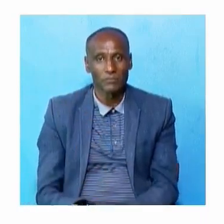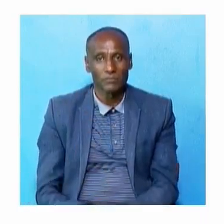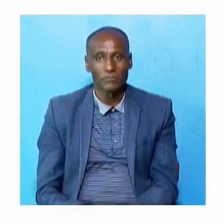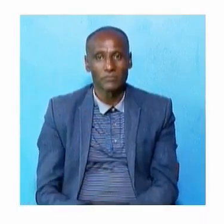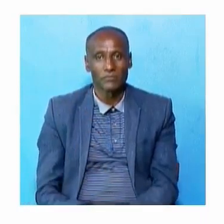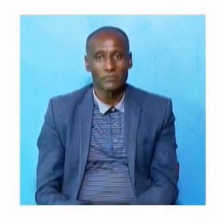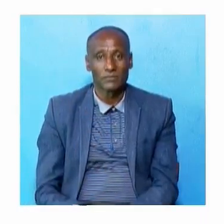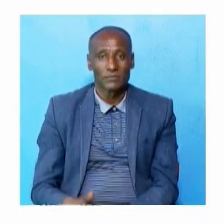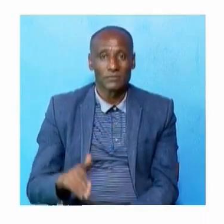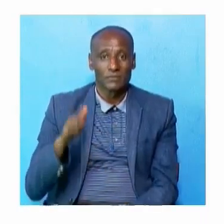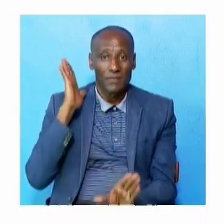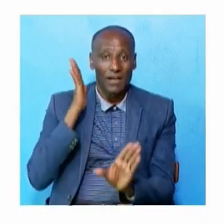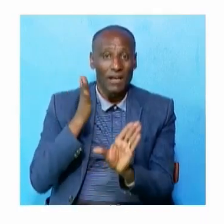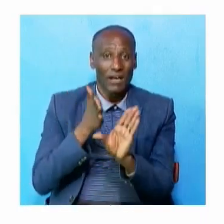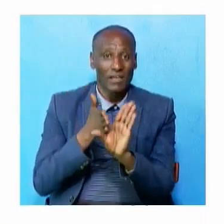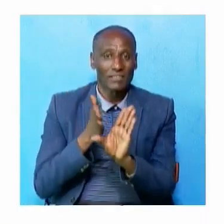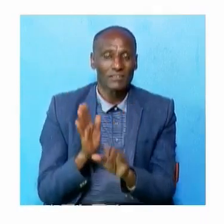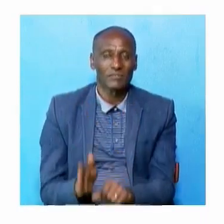at